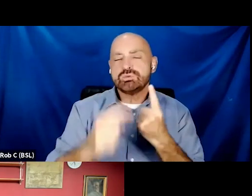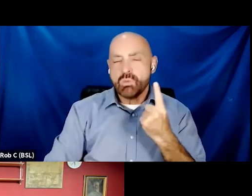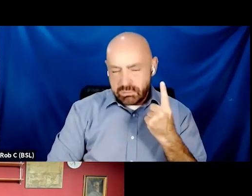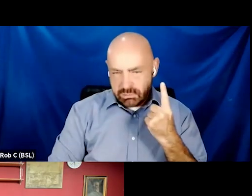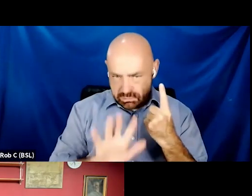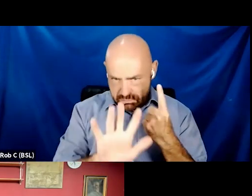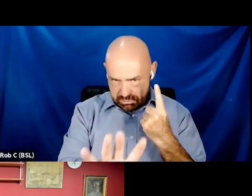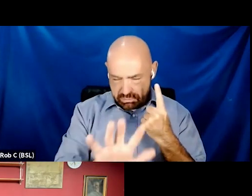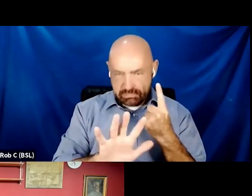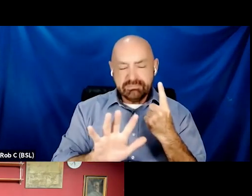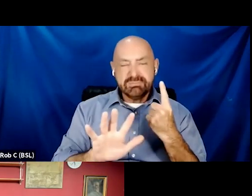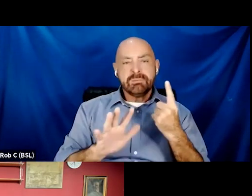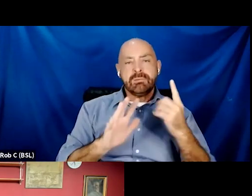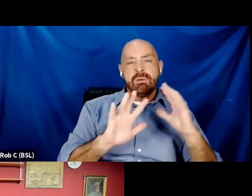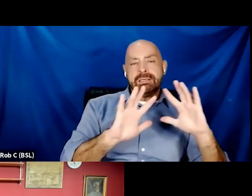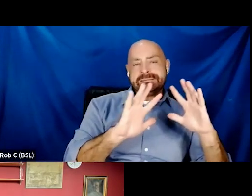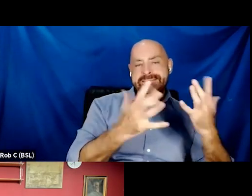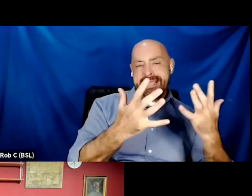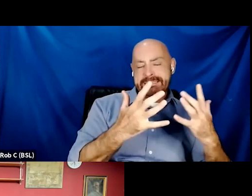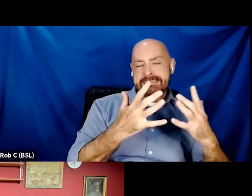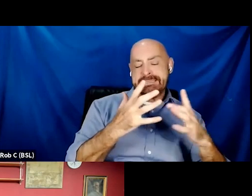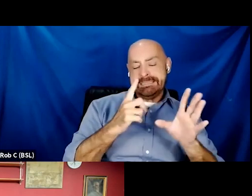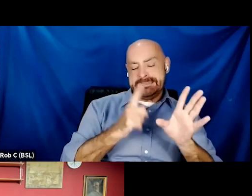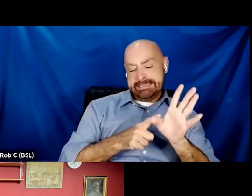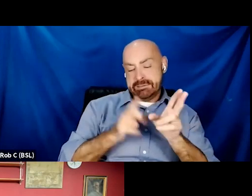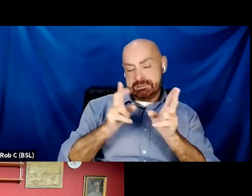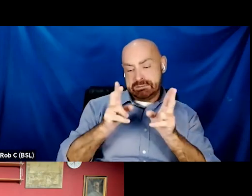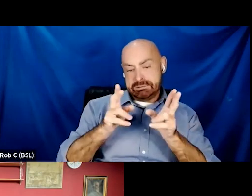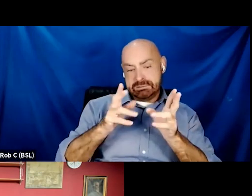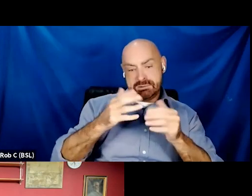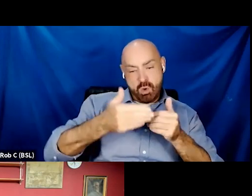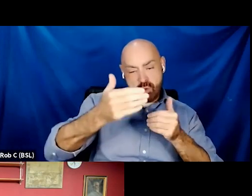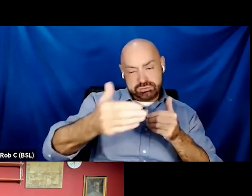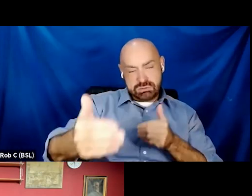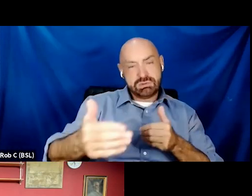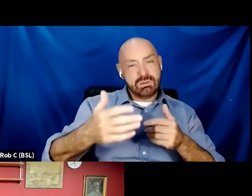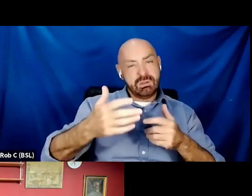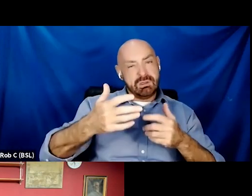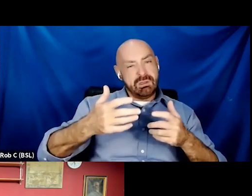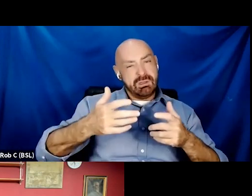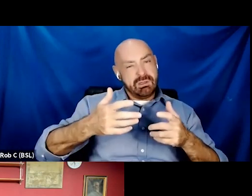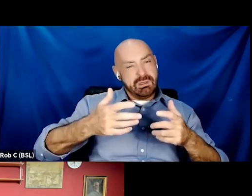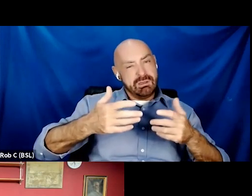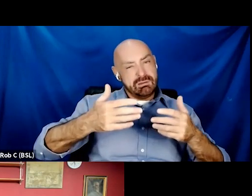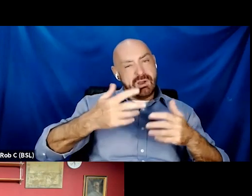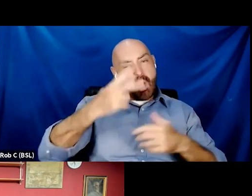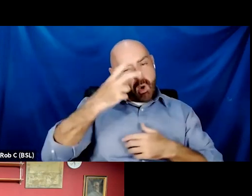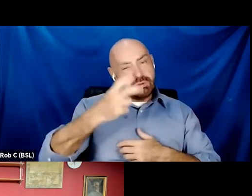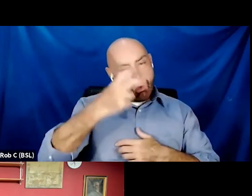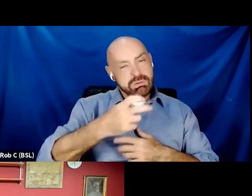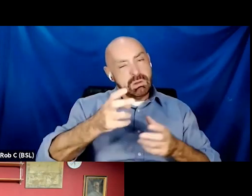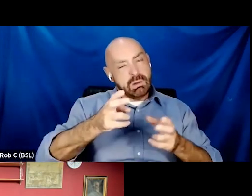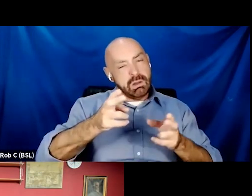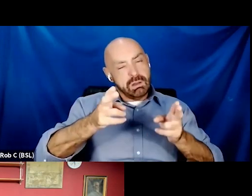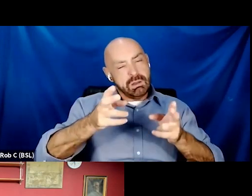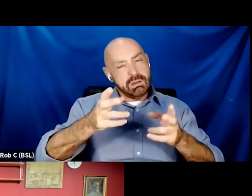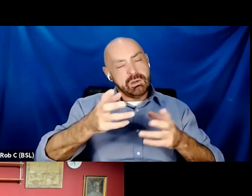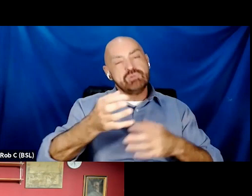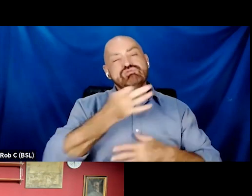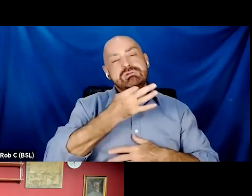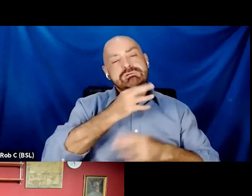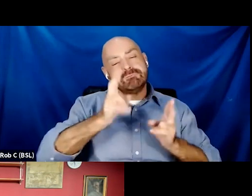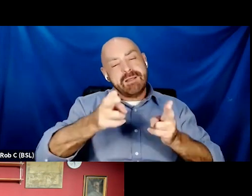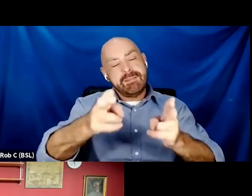years older, you're 5 times more likely to be ill. Never 10 years, never 5 times, that's 25 times. Working class people don't get to be